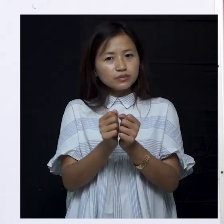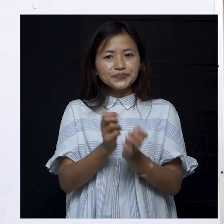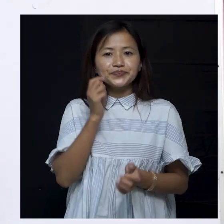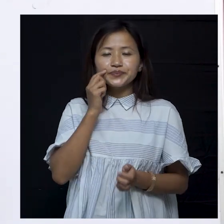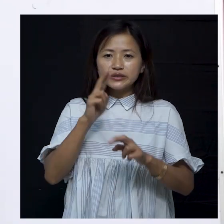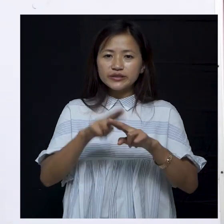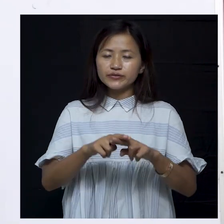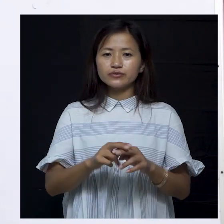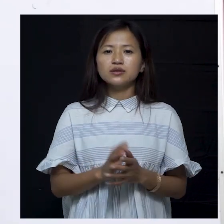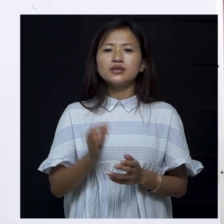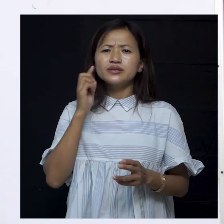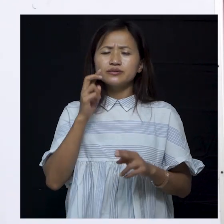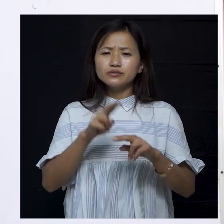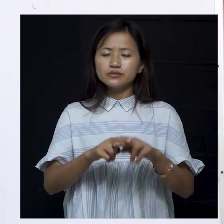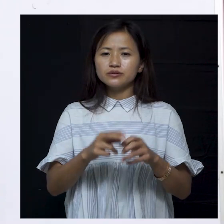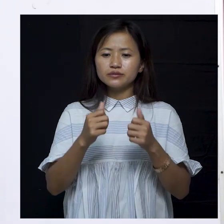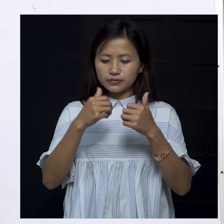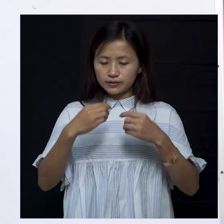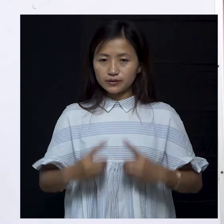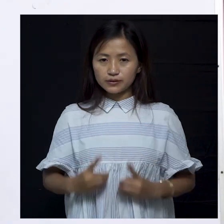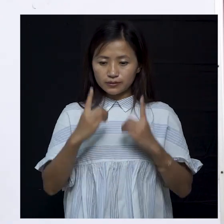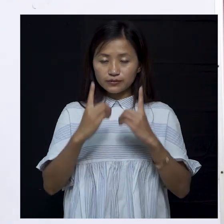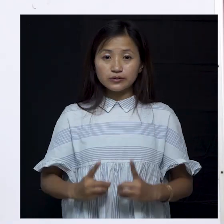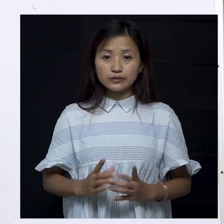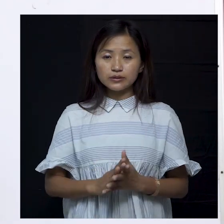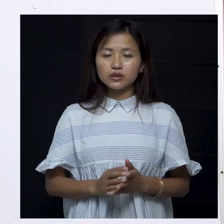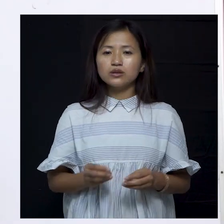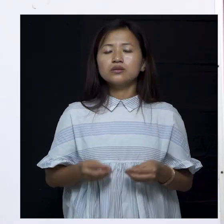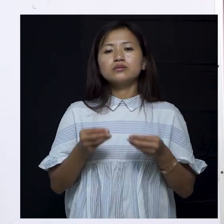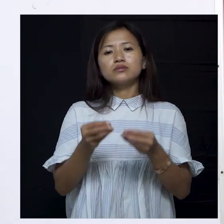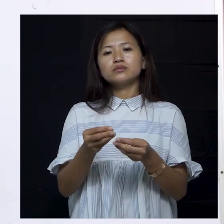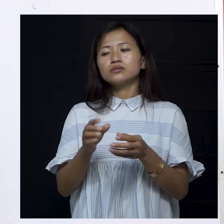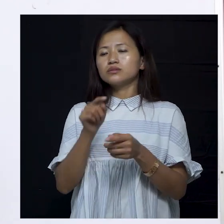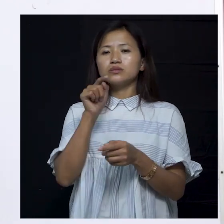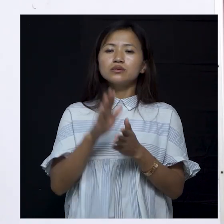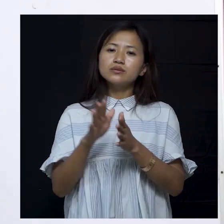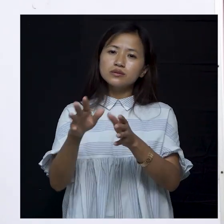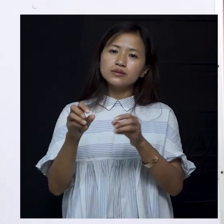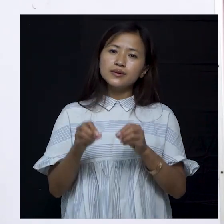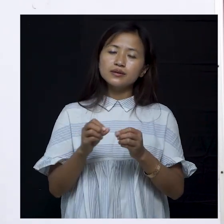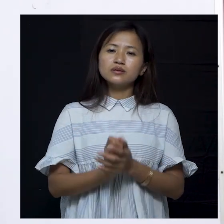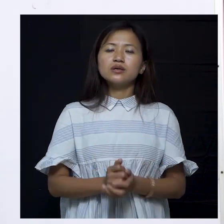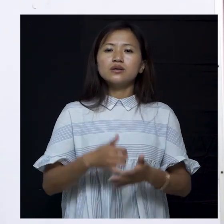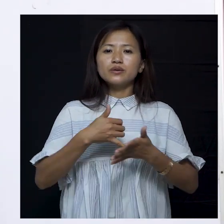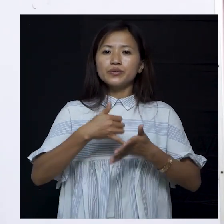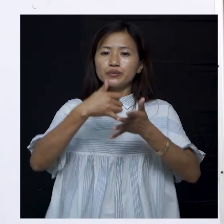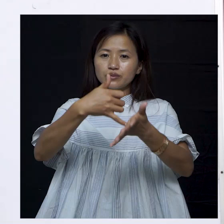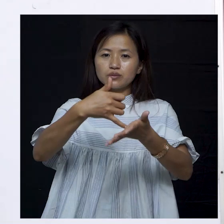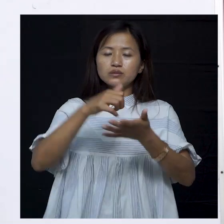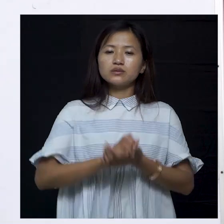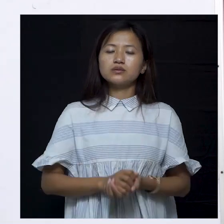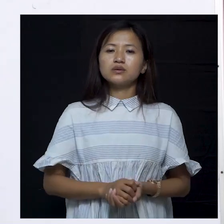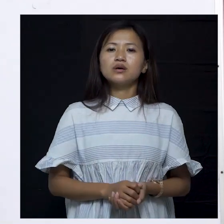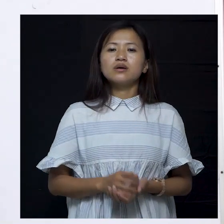are disciplined, you will get good rewards. What is the condition to get a good reward, or what is the condition to get good